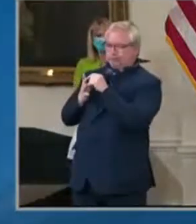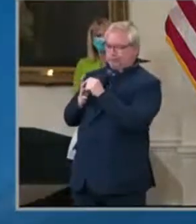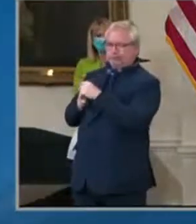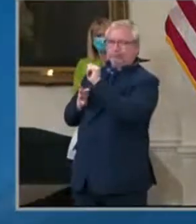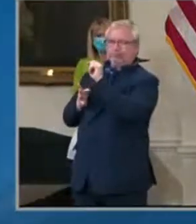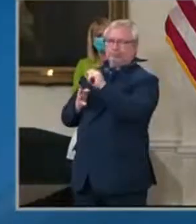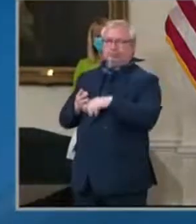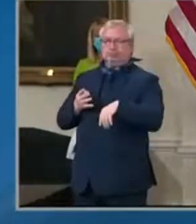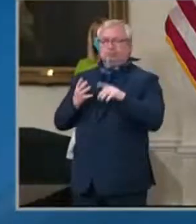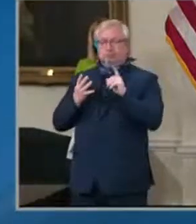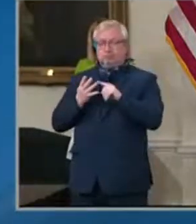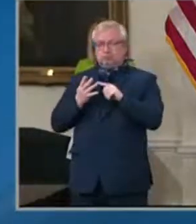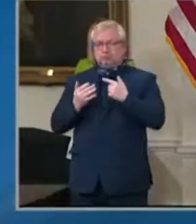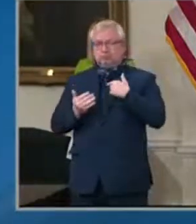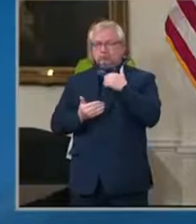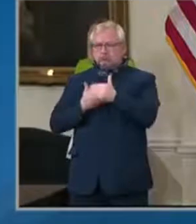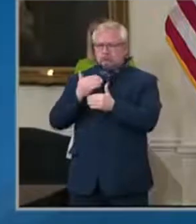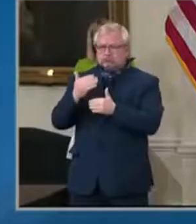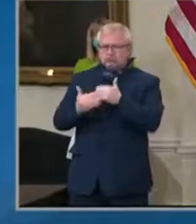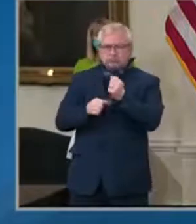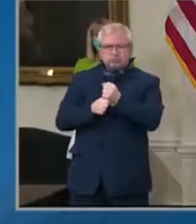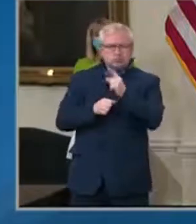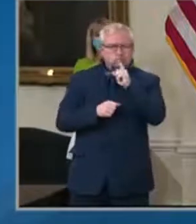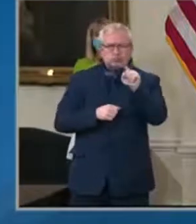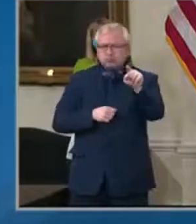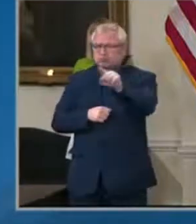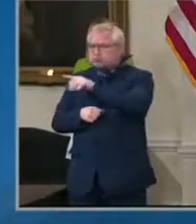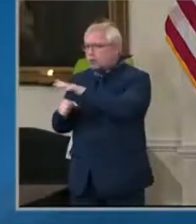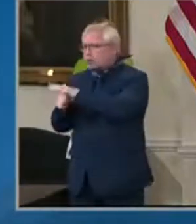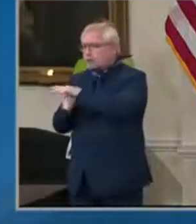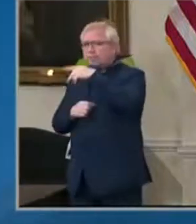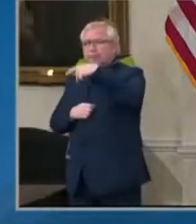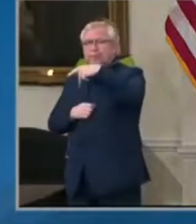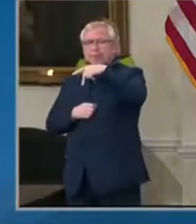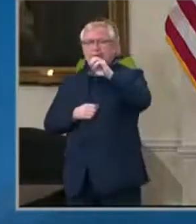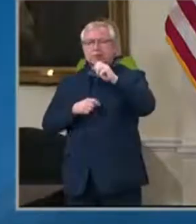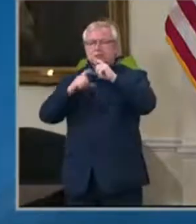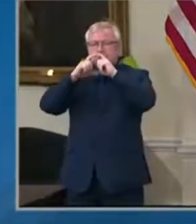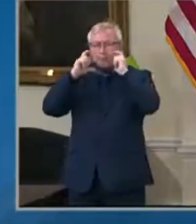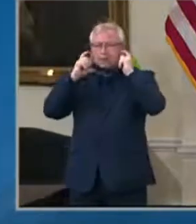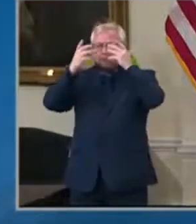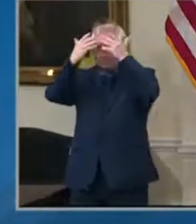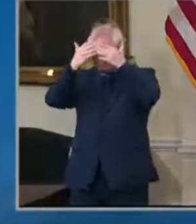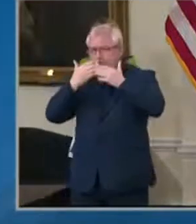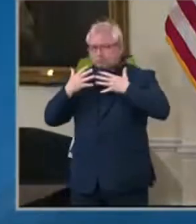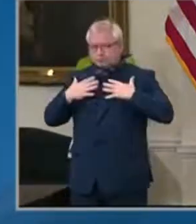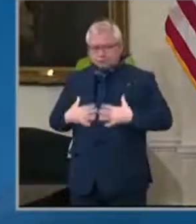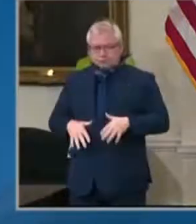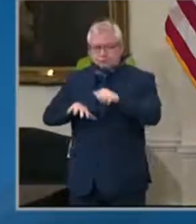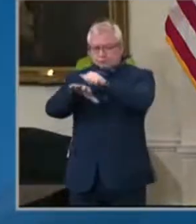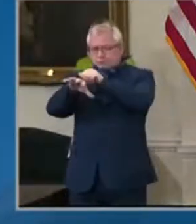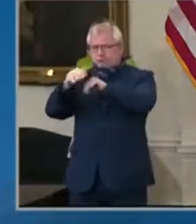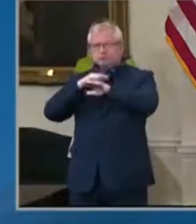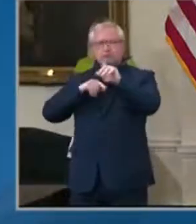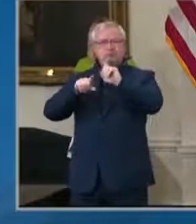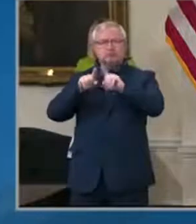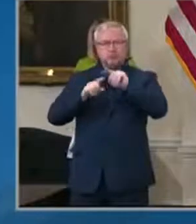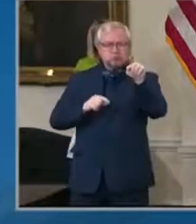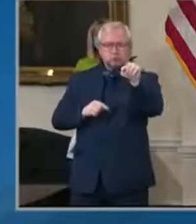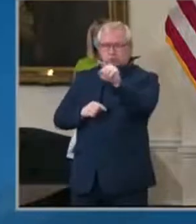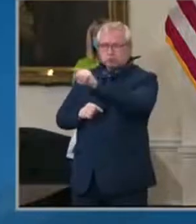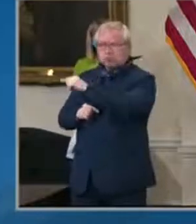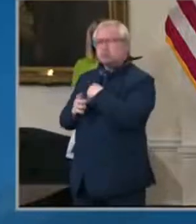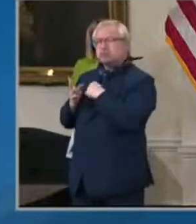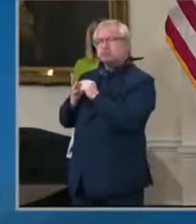in increasing the supply of PPE. And fourth, we have quadrupled our capability to do